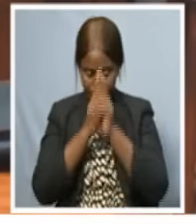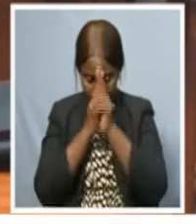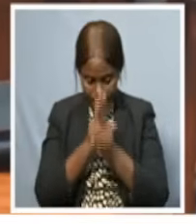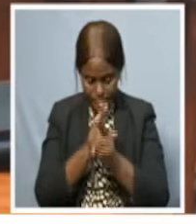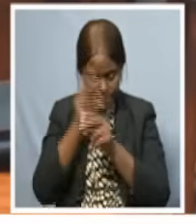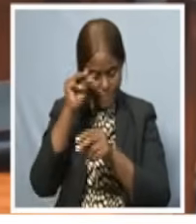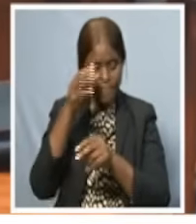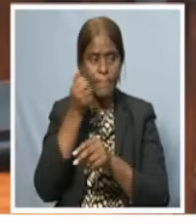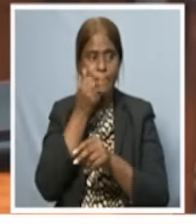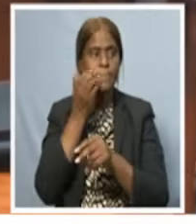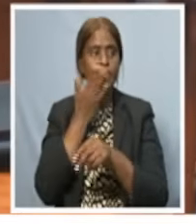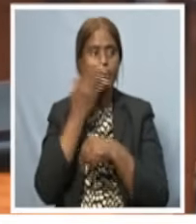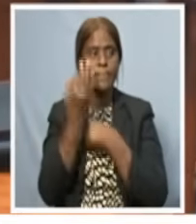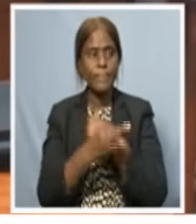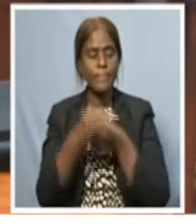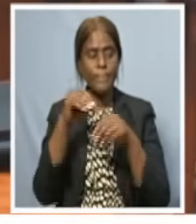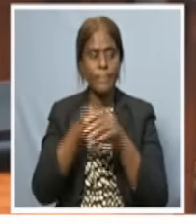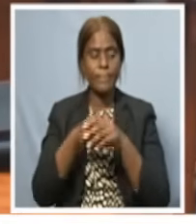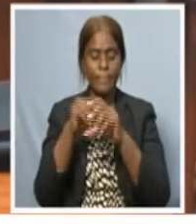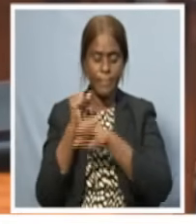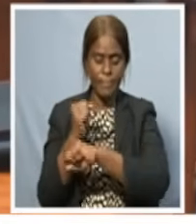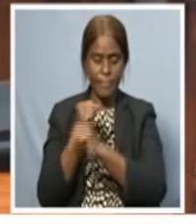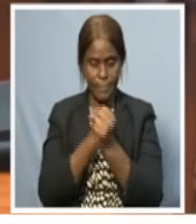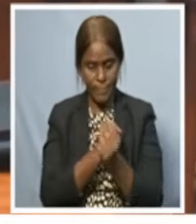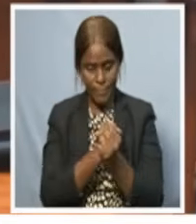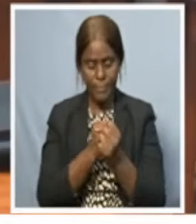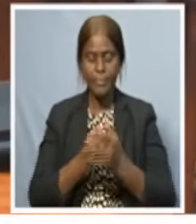Honorable Minister of Home Affairs and Internal Security.